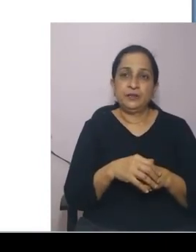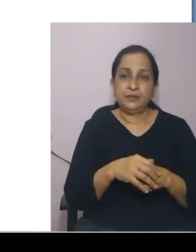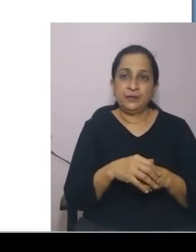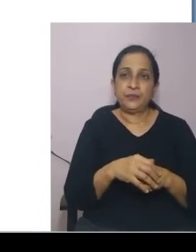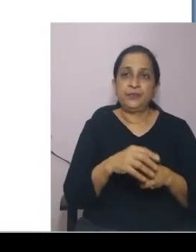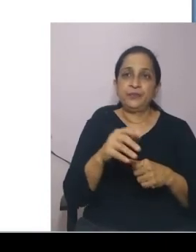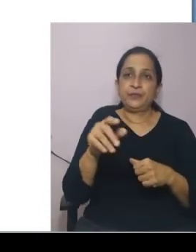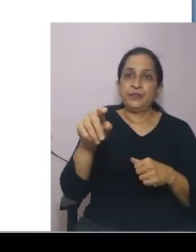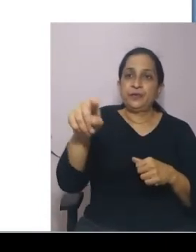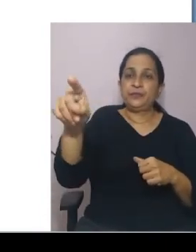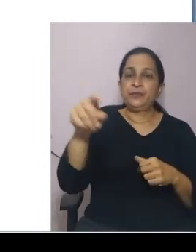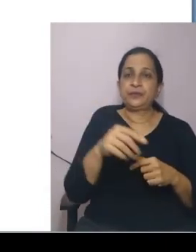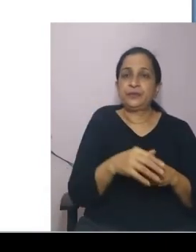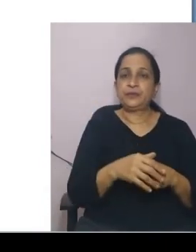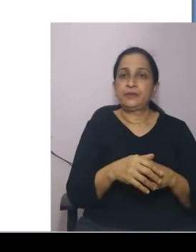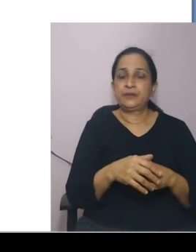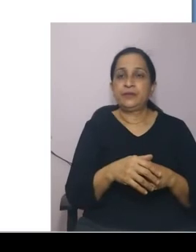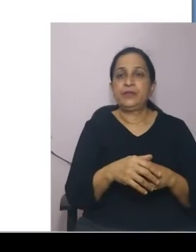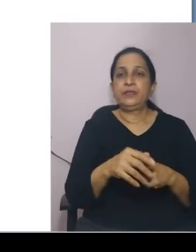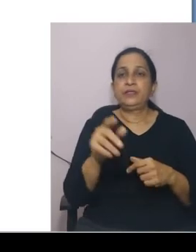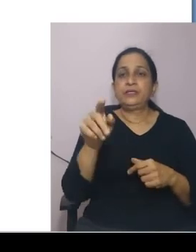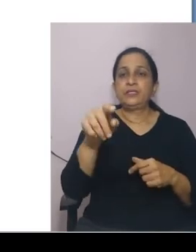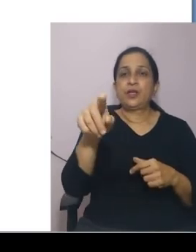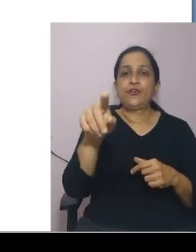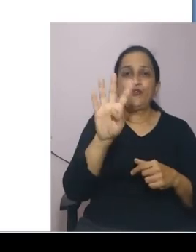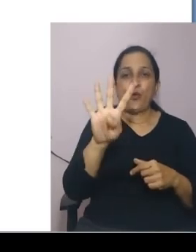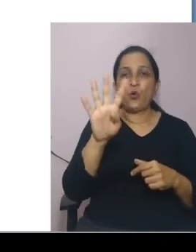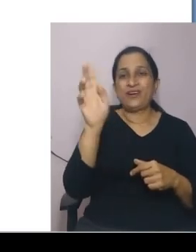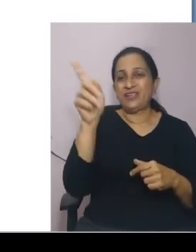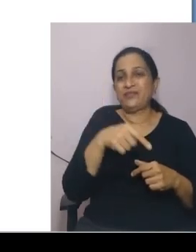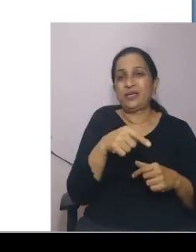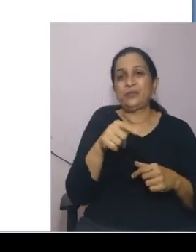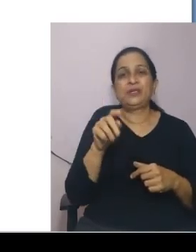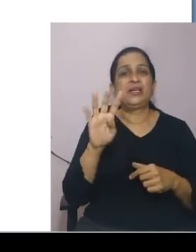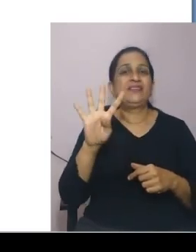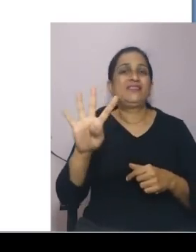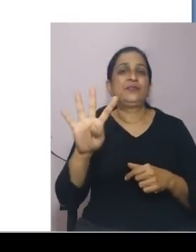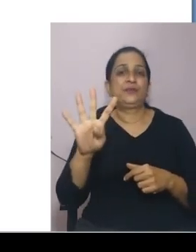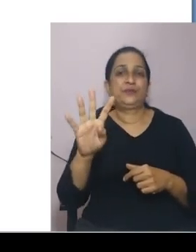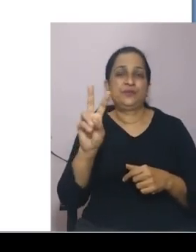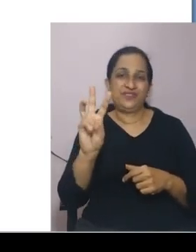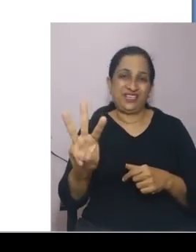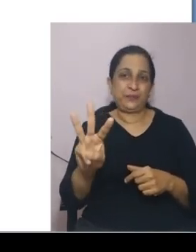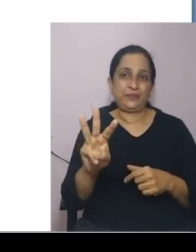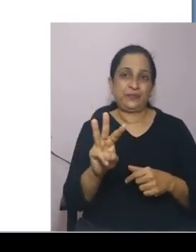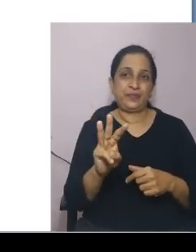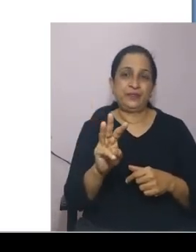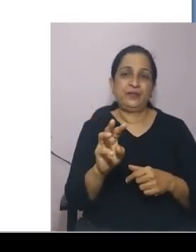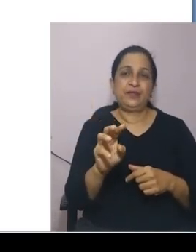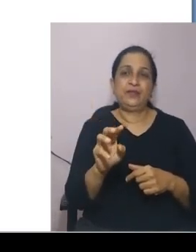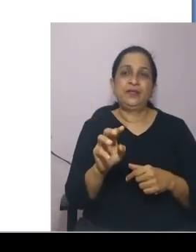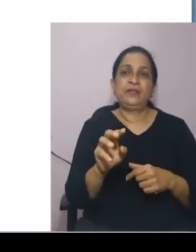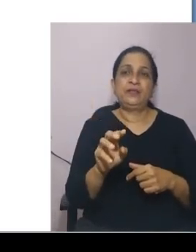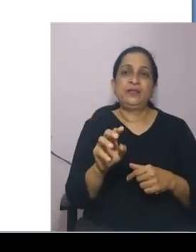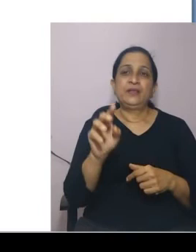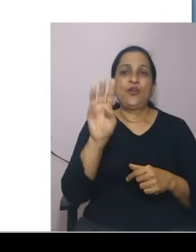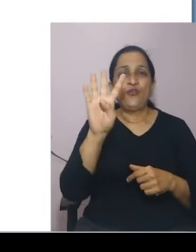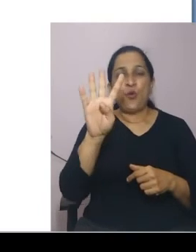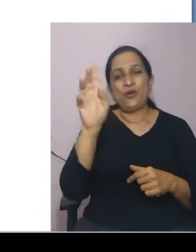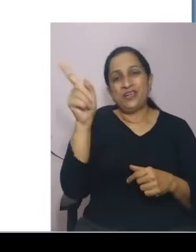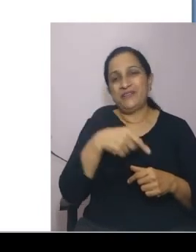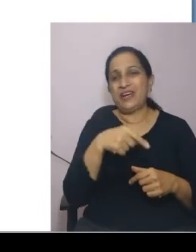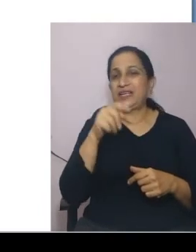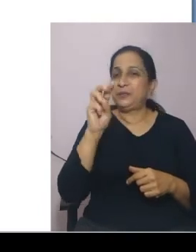you take it on the top, it is 2 minus 6 upon 3, so it becomes minus 4 by 3. This